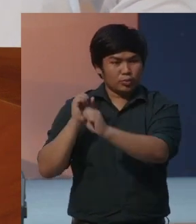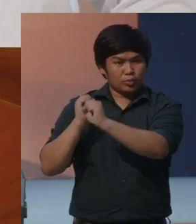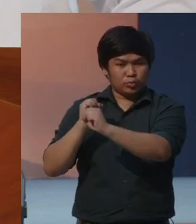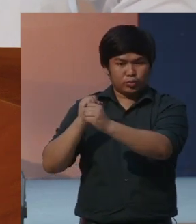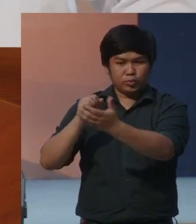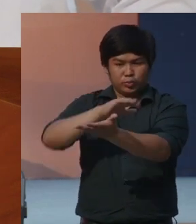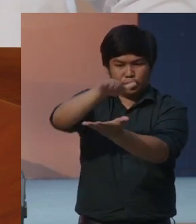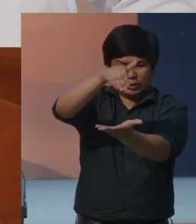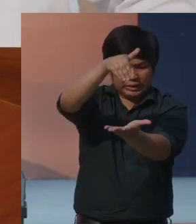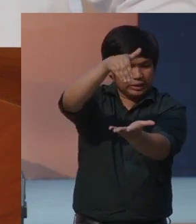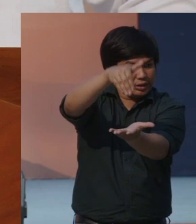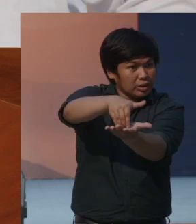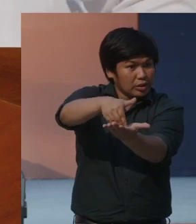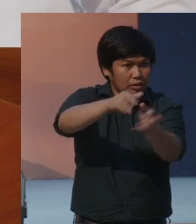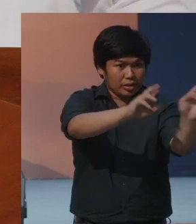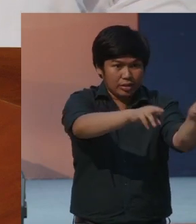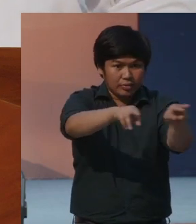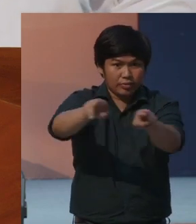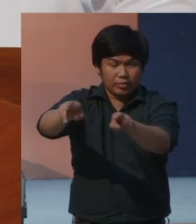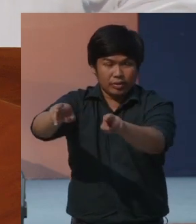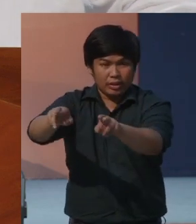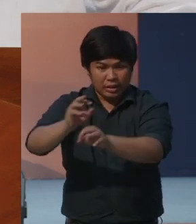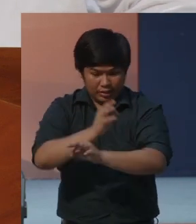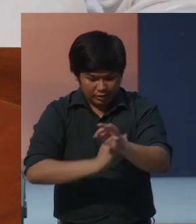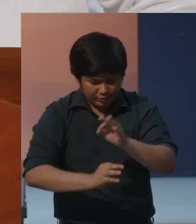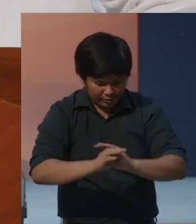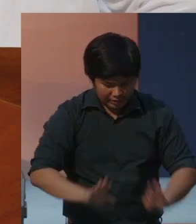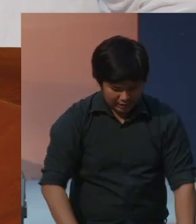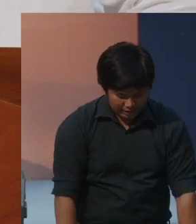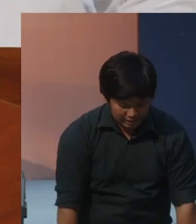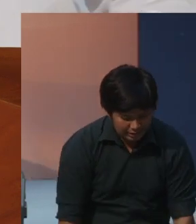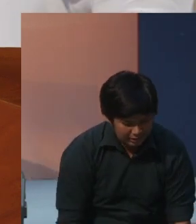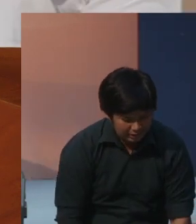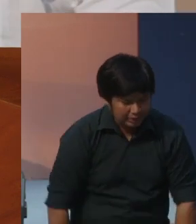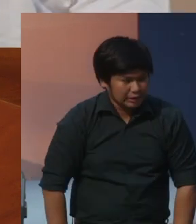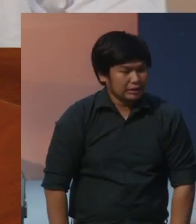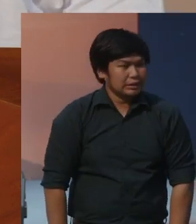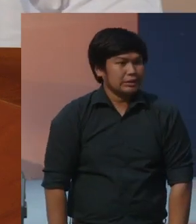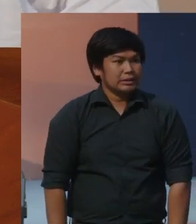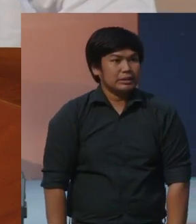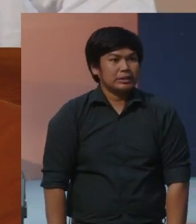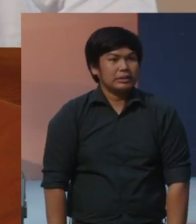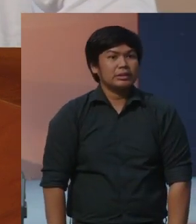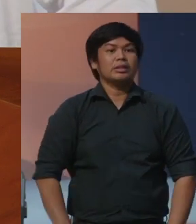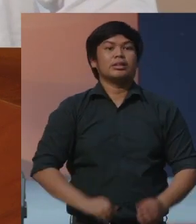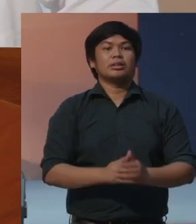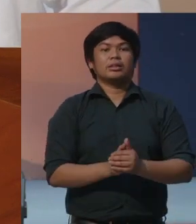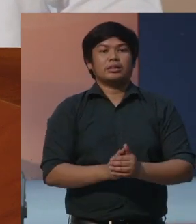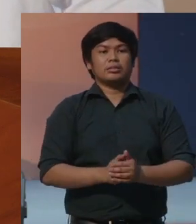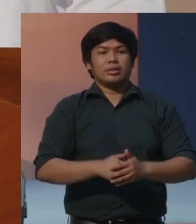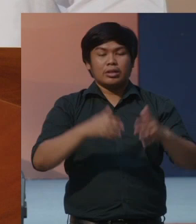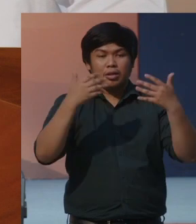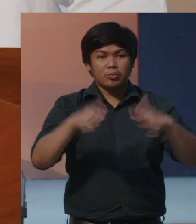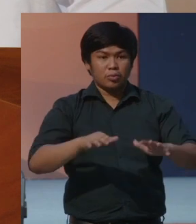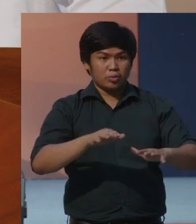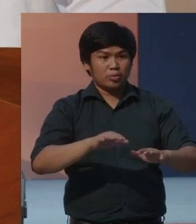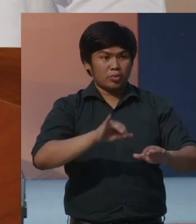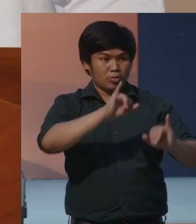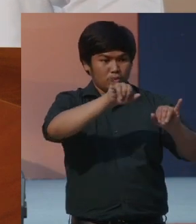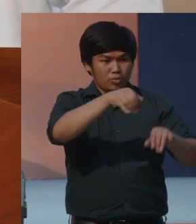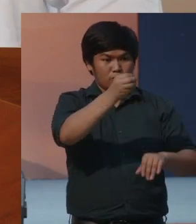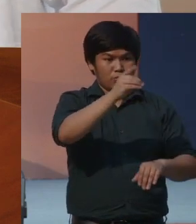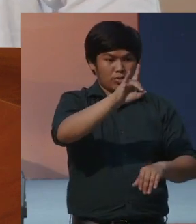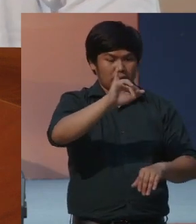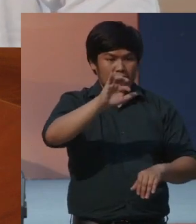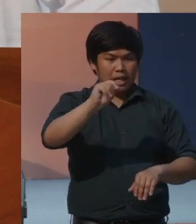come as far as the Jordan, and the feet of the priests bearing the ark were dipped in the brink of the water, now the Jordan overflows